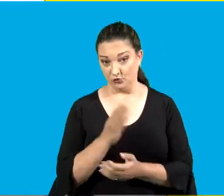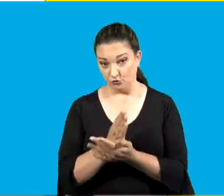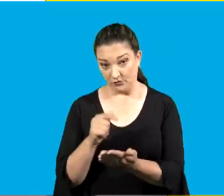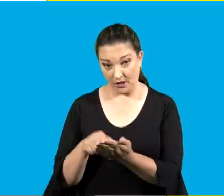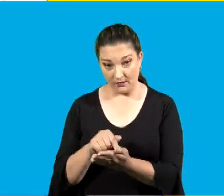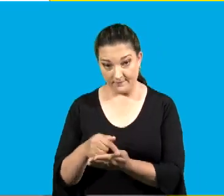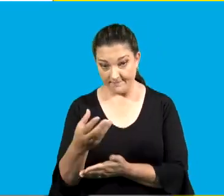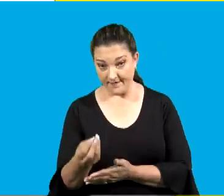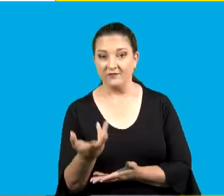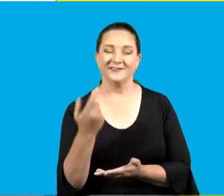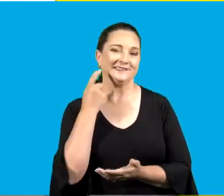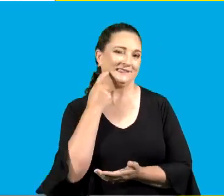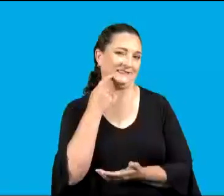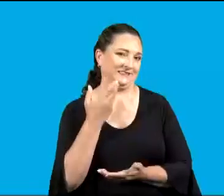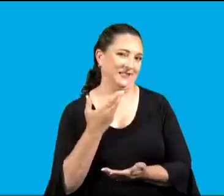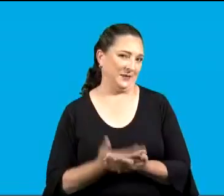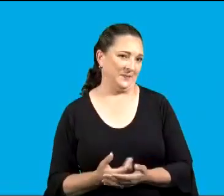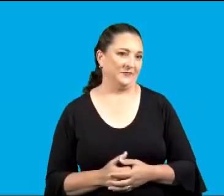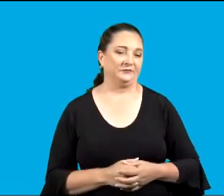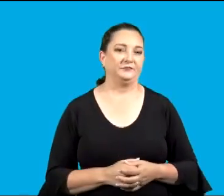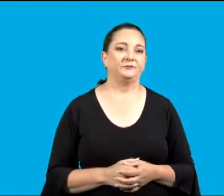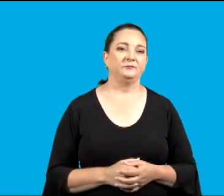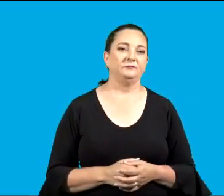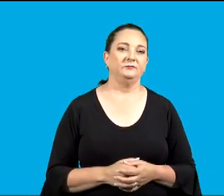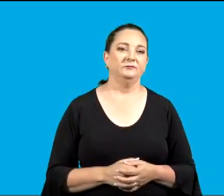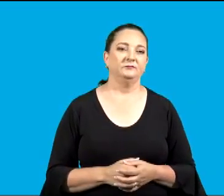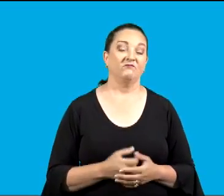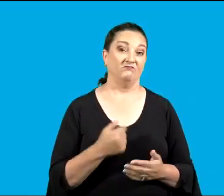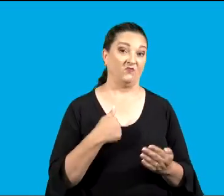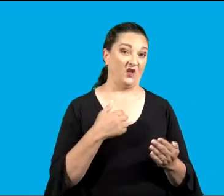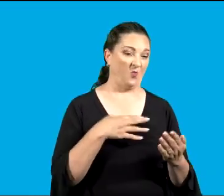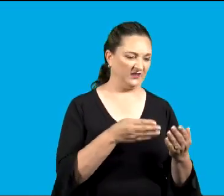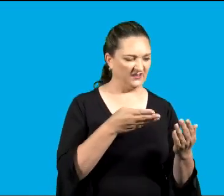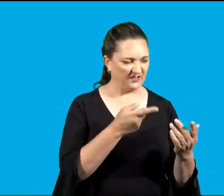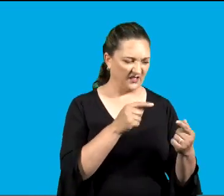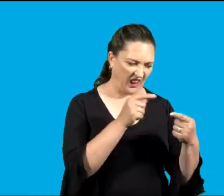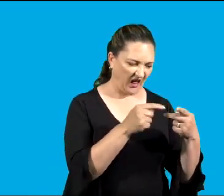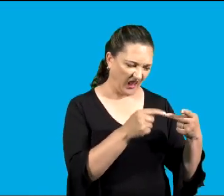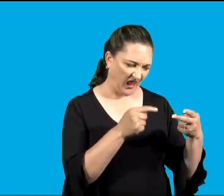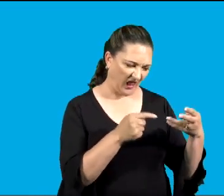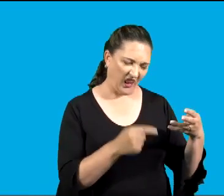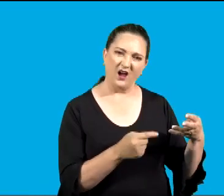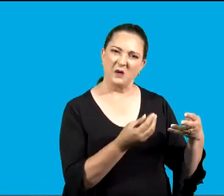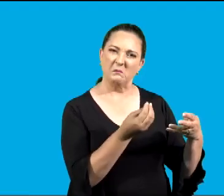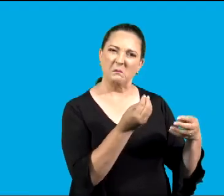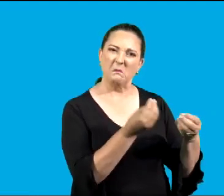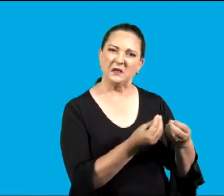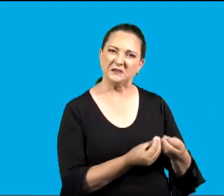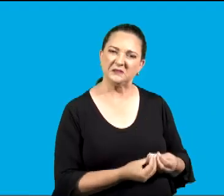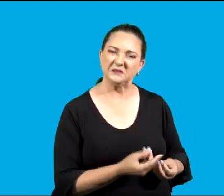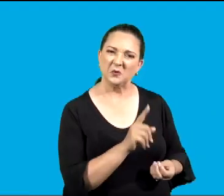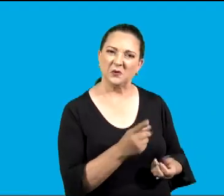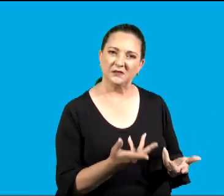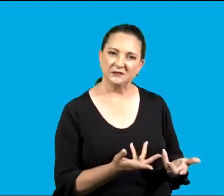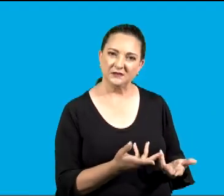for you when we do the calculations. For us to get our direct material cost, we are told